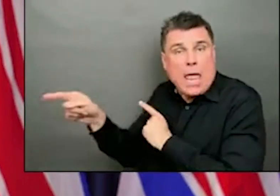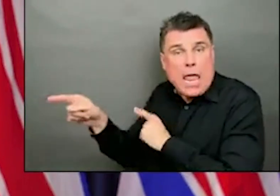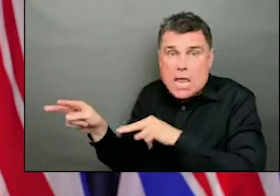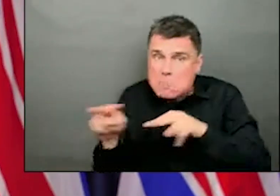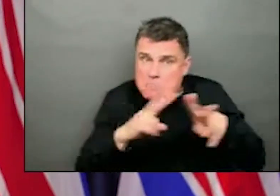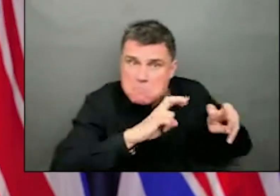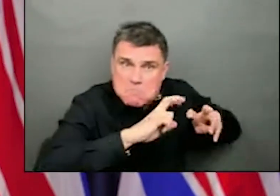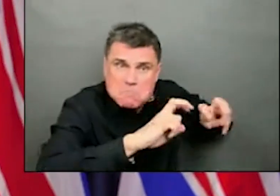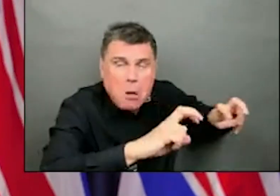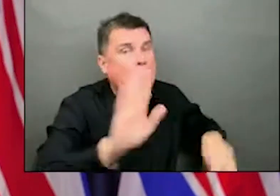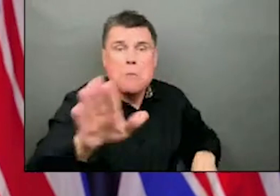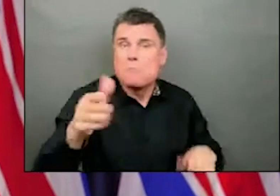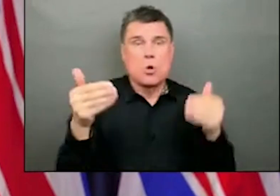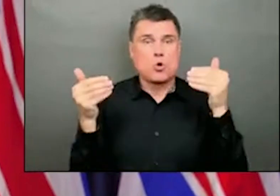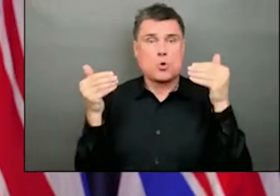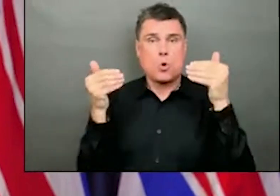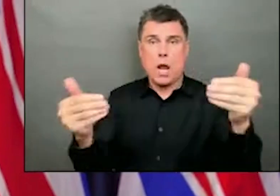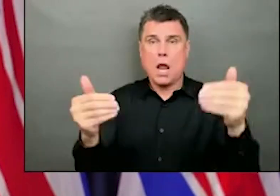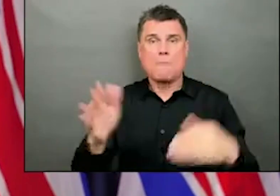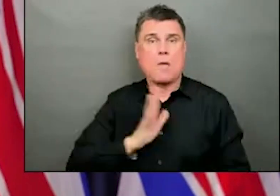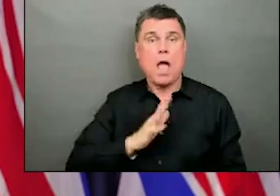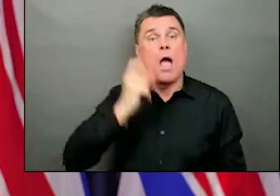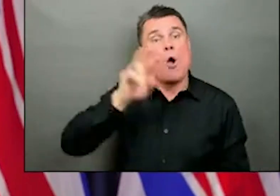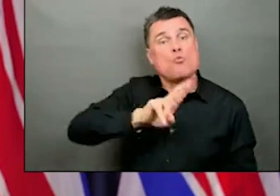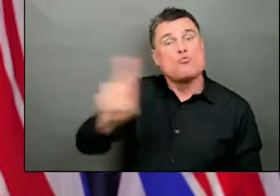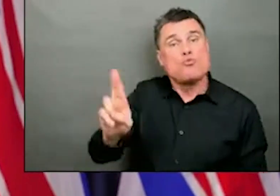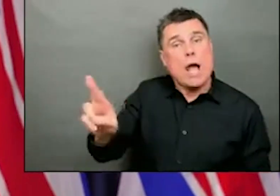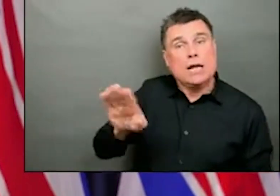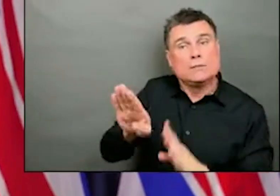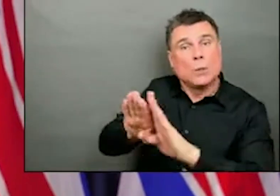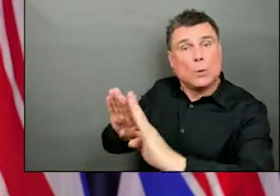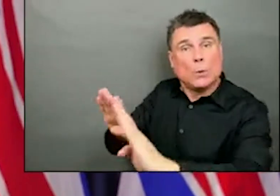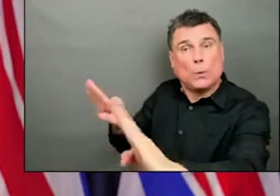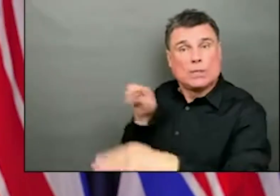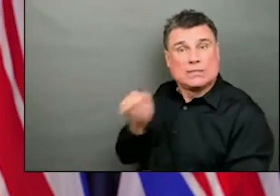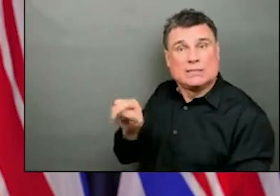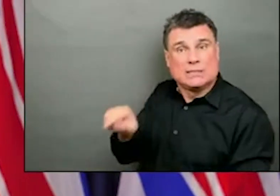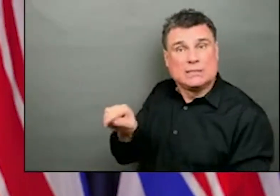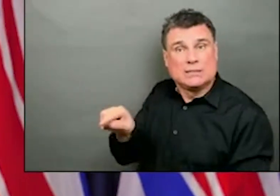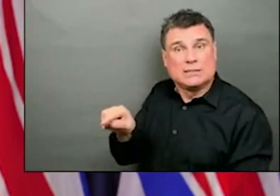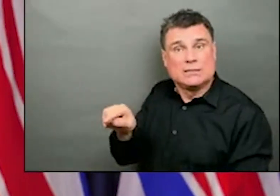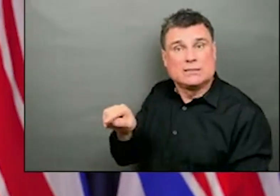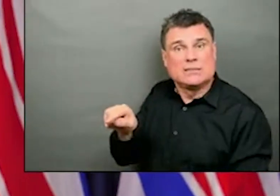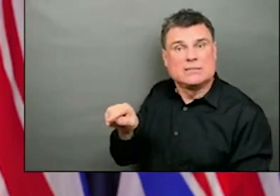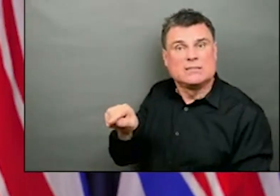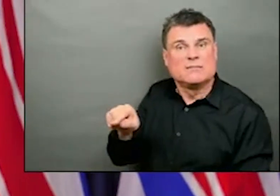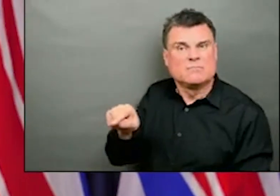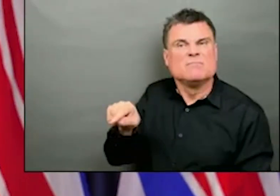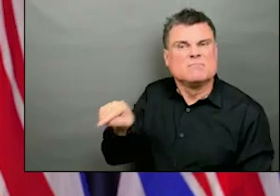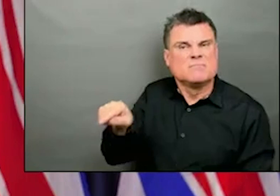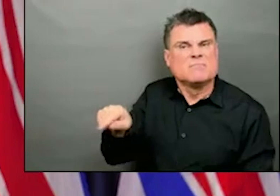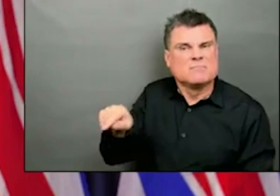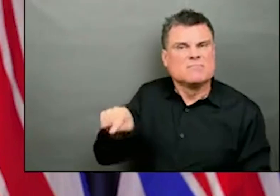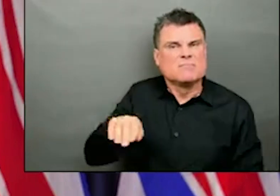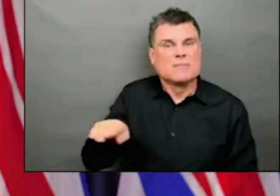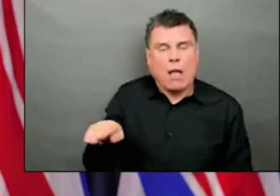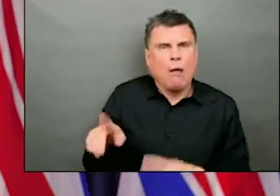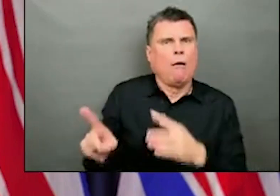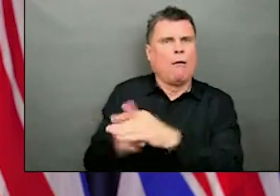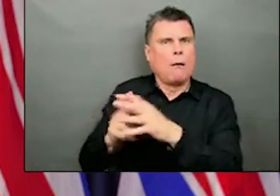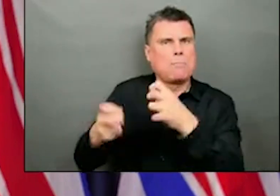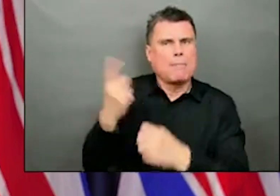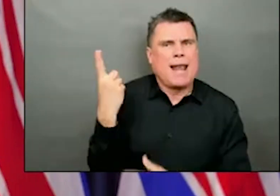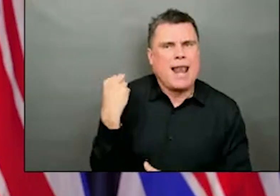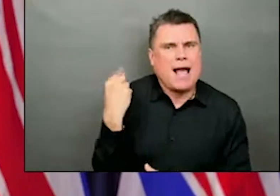the significant challenges that we discovered coming to government last year, were not known at that time. And in fact,